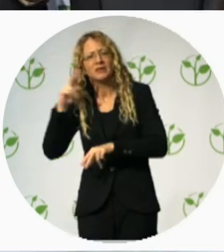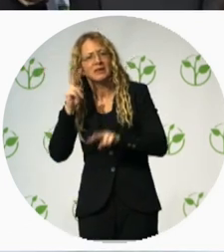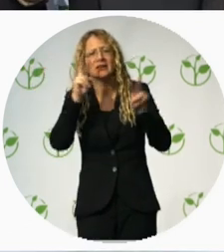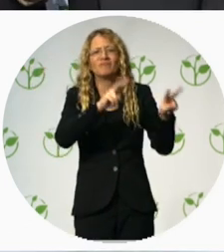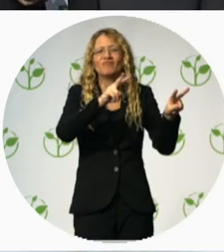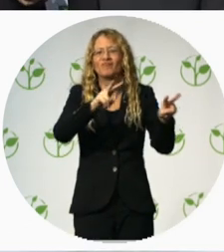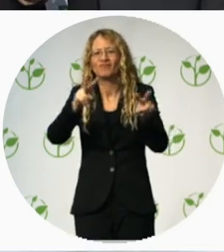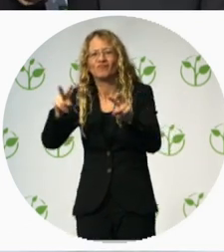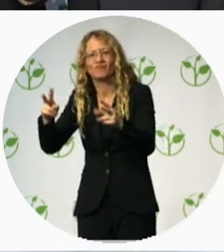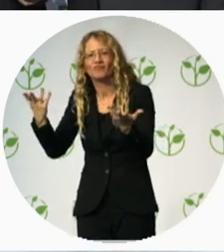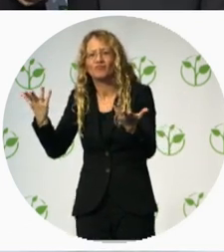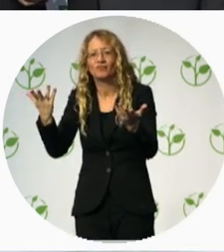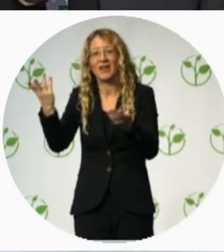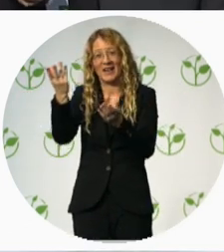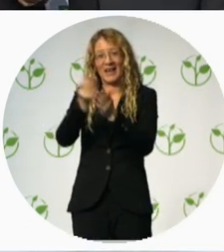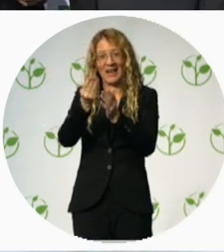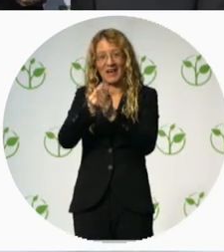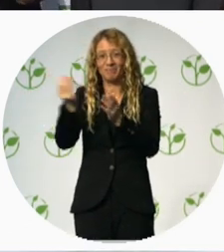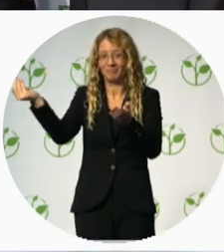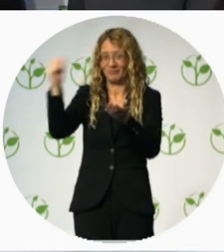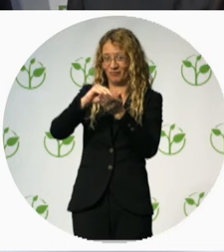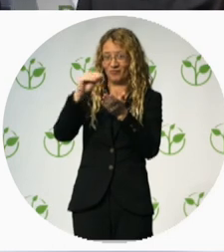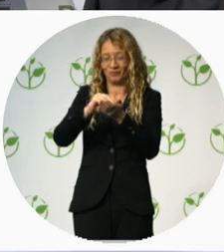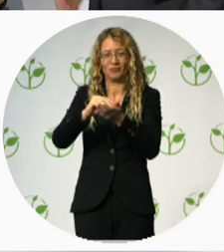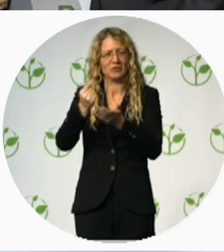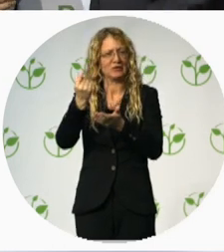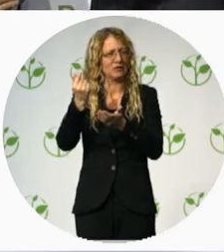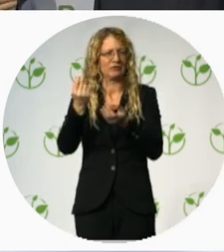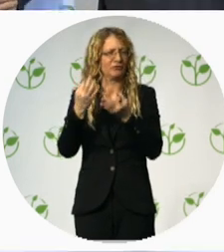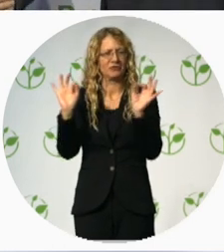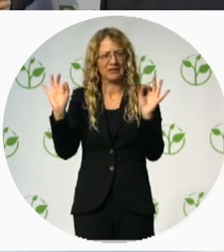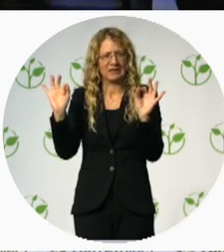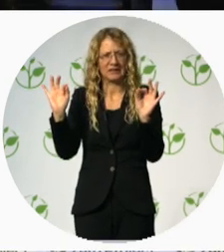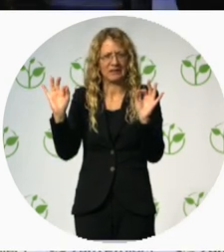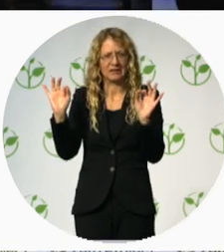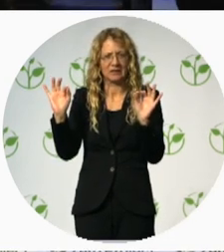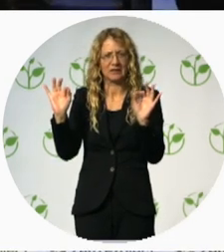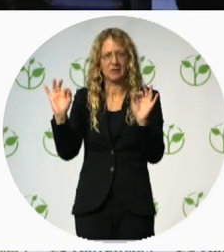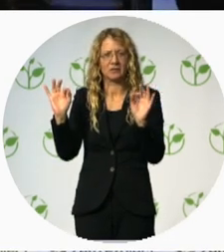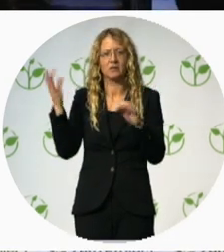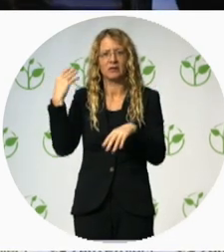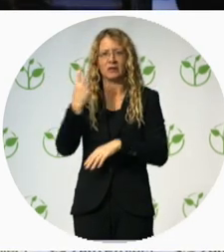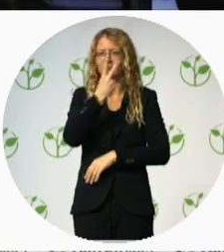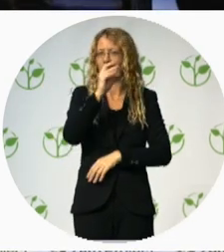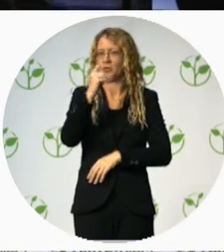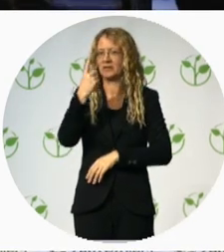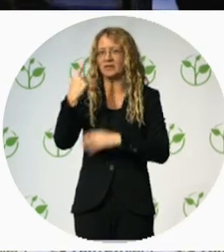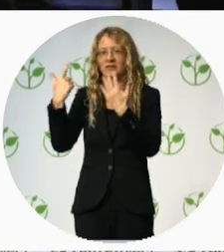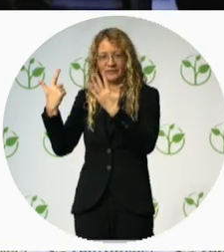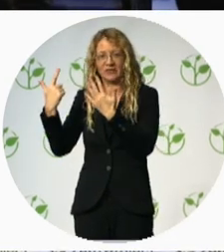on iPhone, Androids, and by 2017, it has already had more than 7,000 downloads in 14